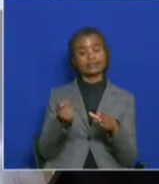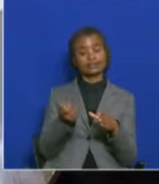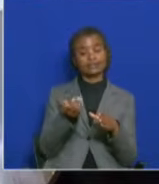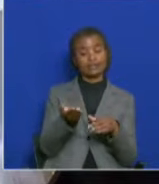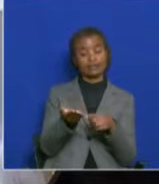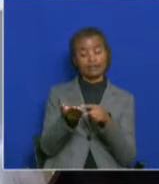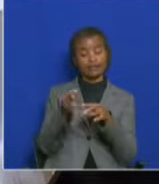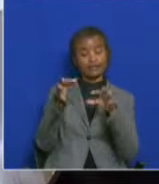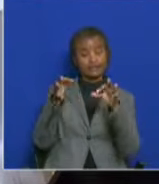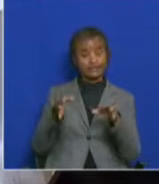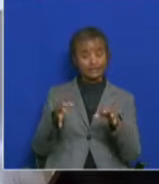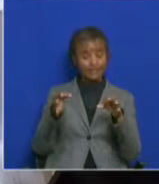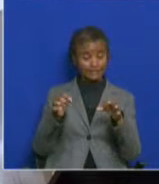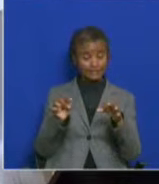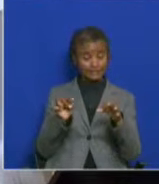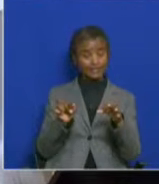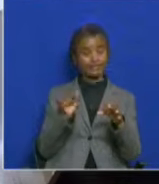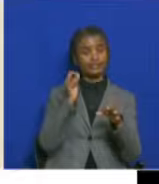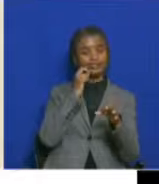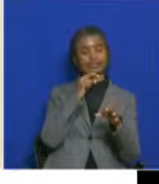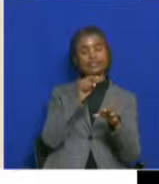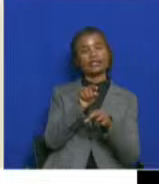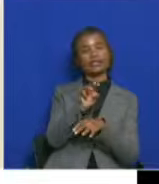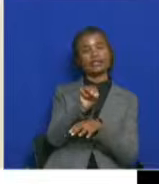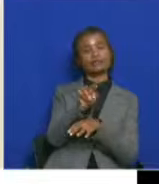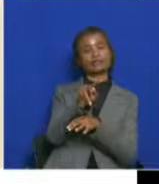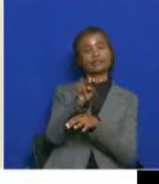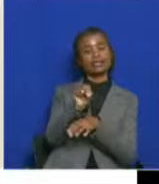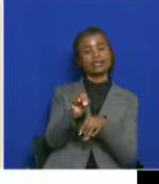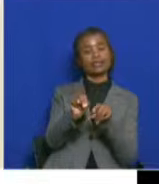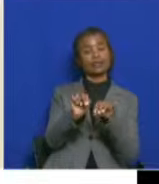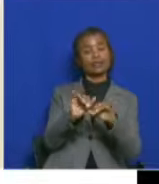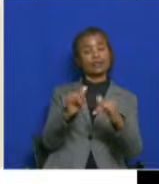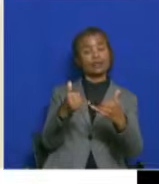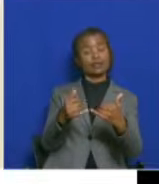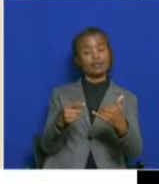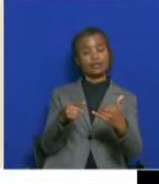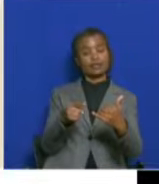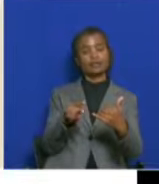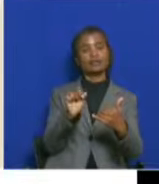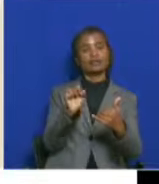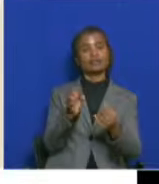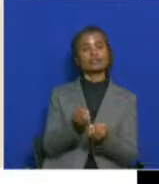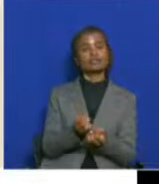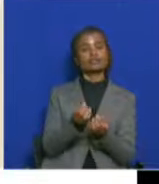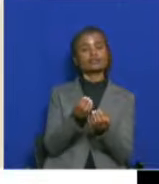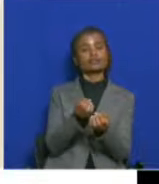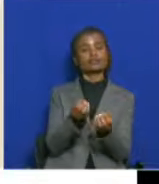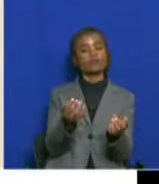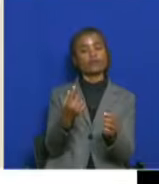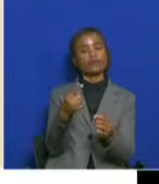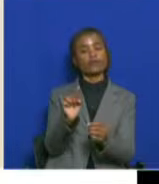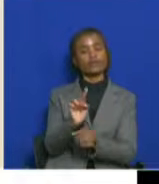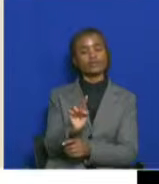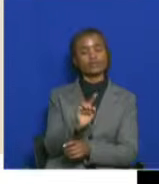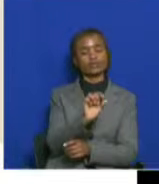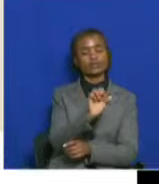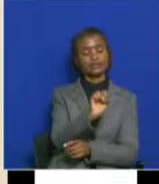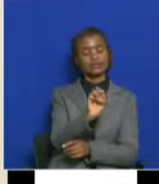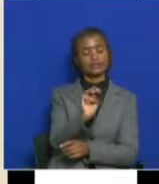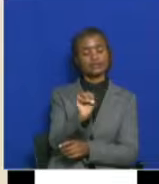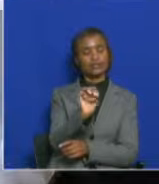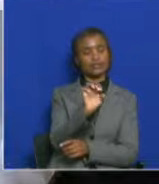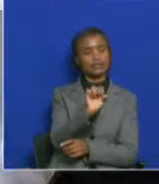MTN as a bulk service provider for SMSs. And